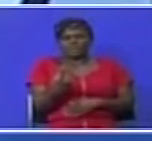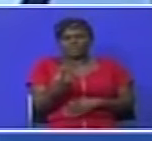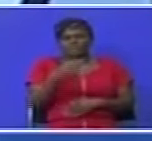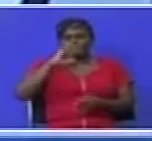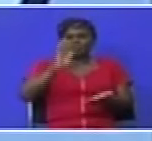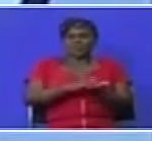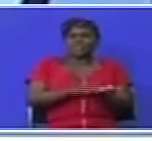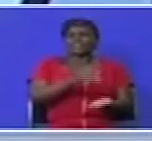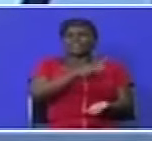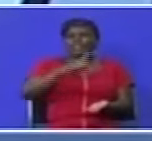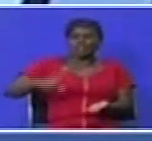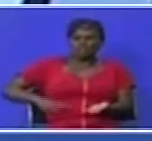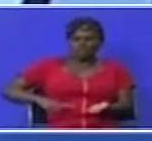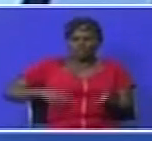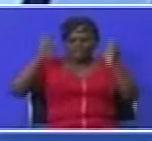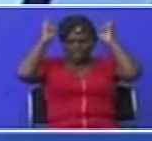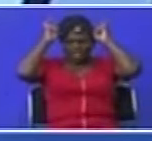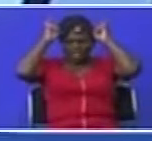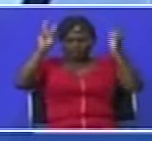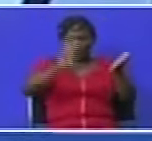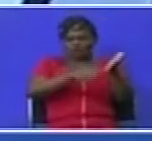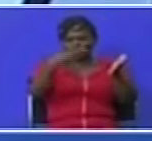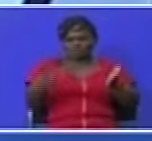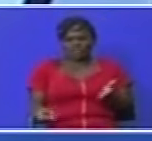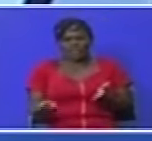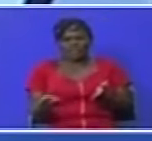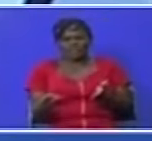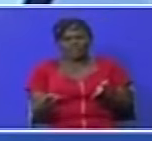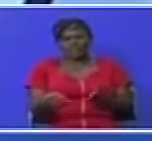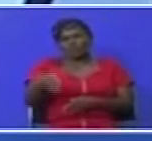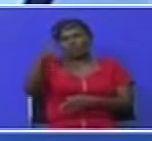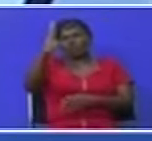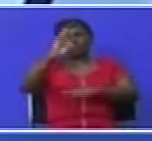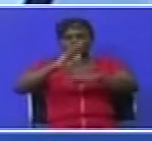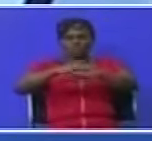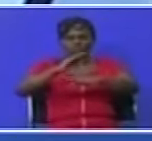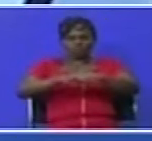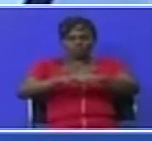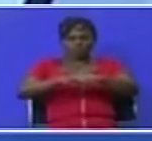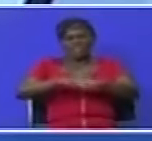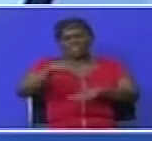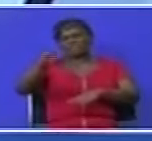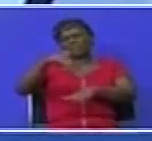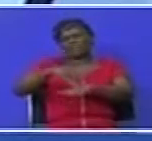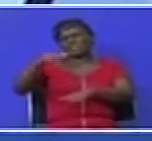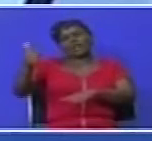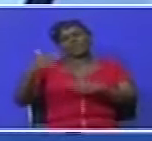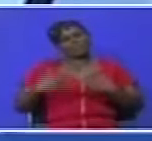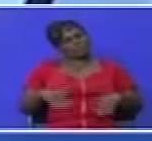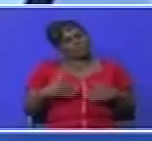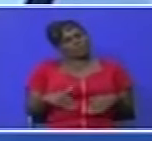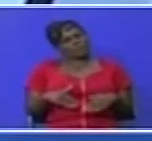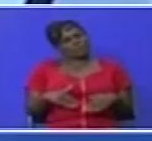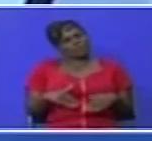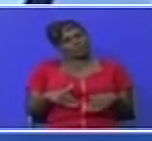asifwe, shaitani washidwe. And they are saying God is good, and they are stepping on other people's toes. So who are